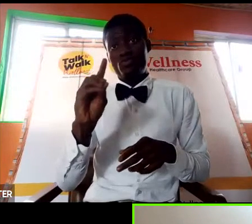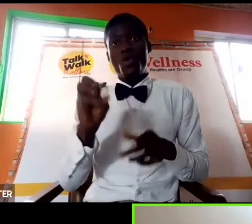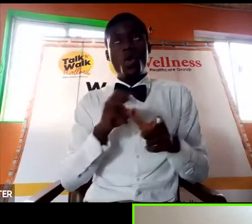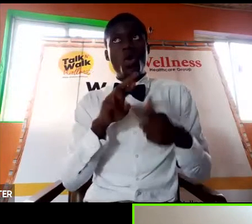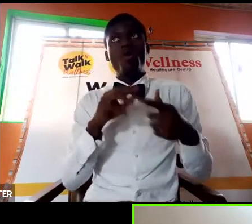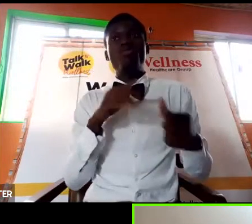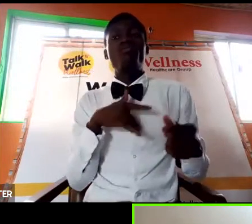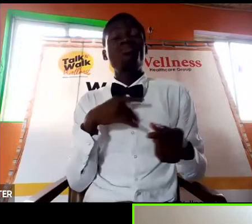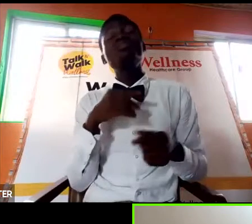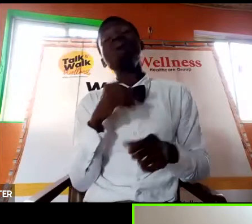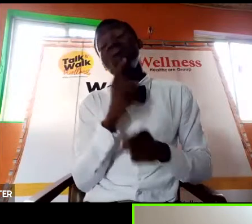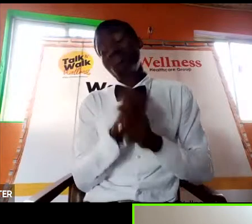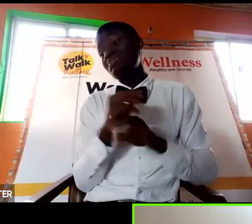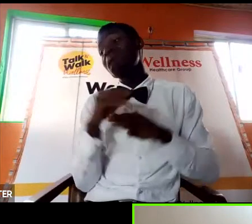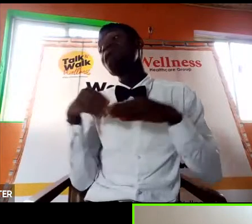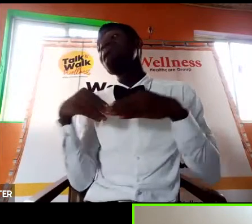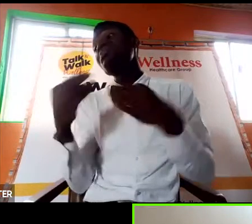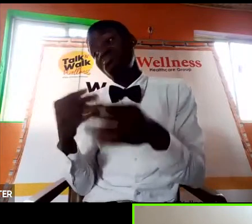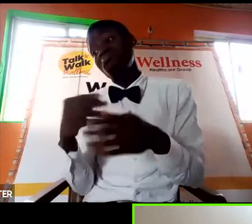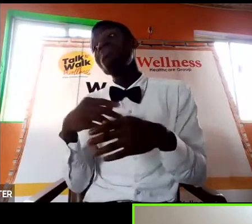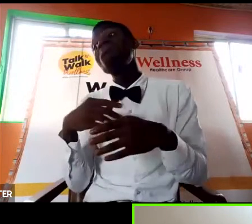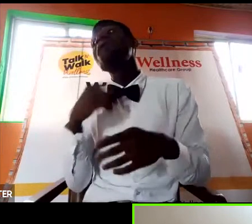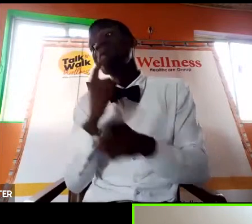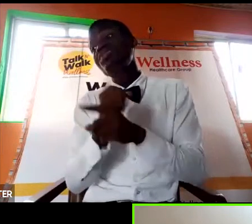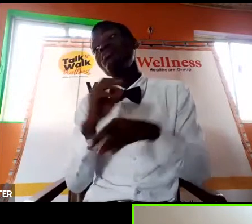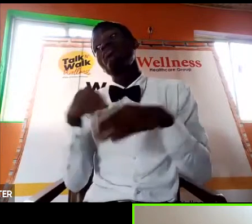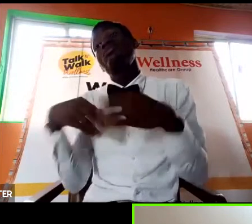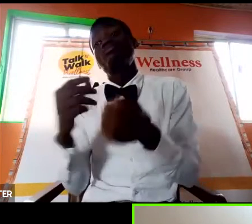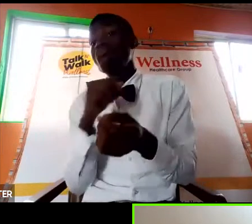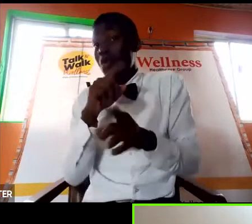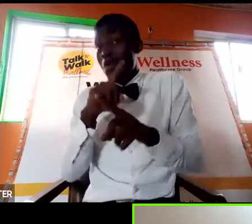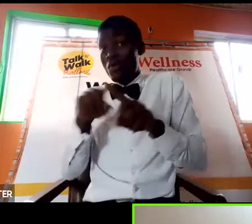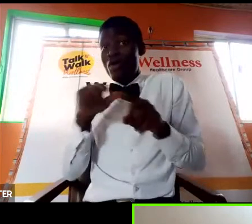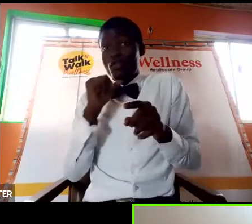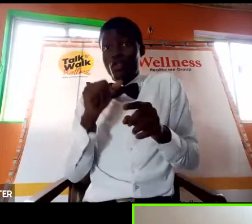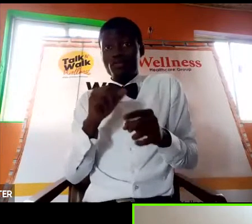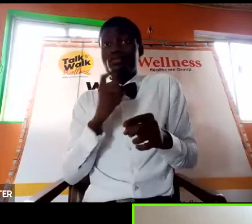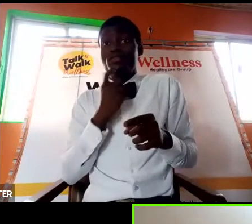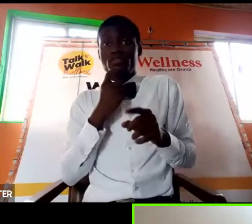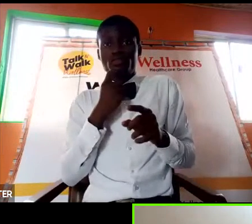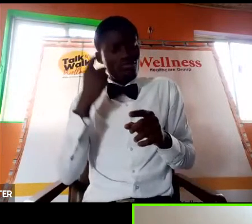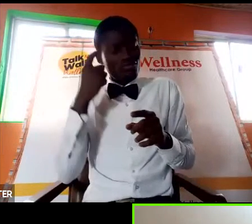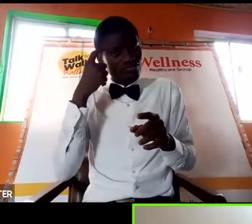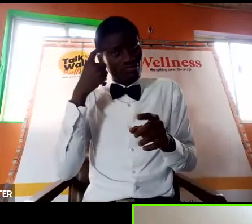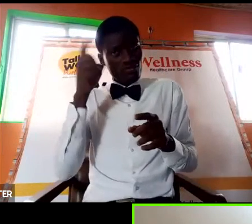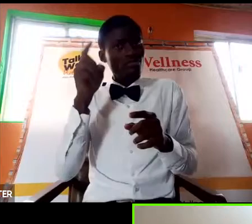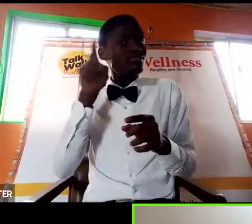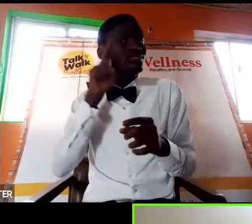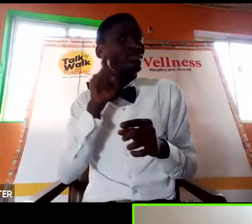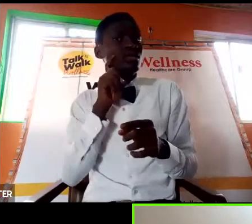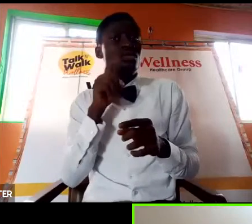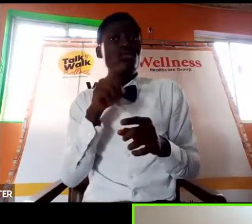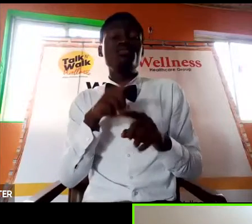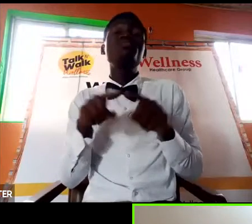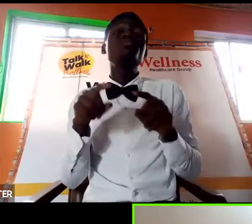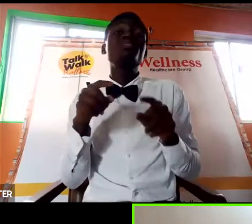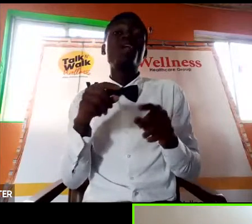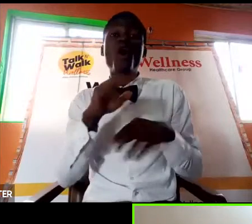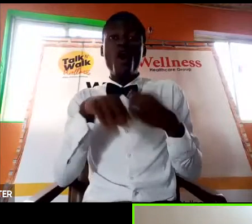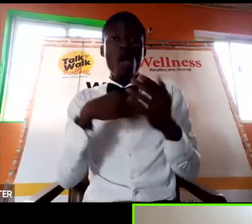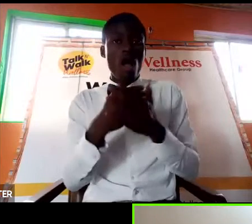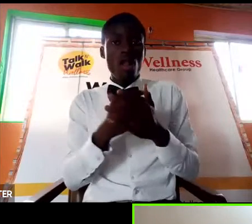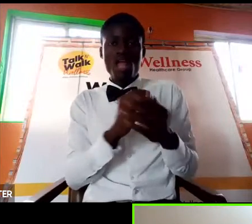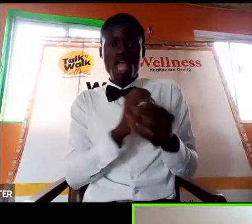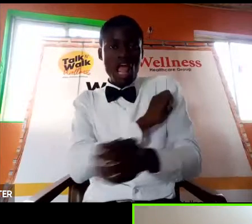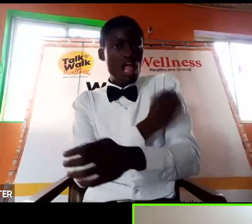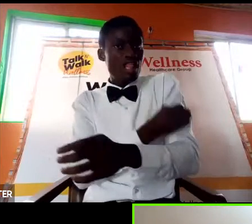good. It's becoming like an obligation rather than something they normally enjoy. They are not putting their all into it, then you can begin to feel like, oh, what